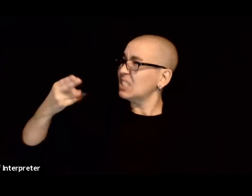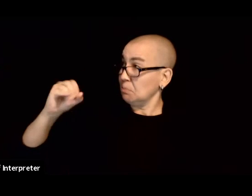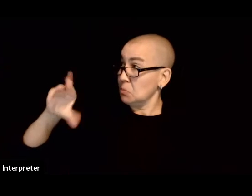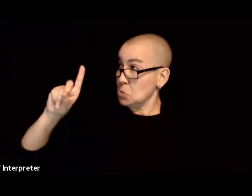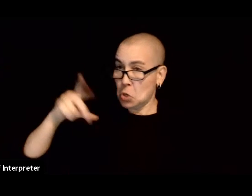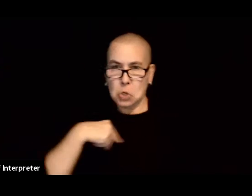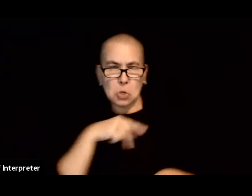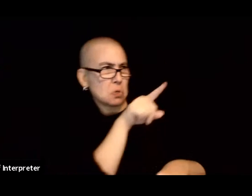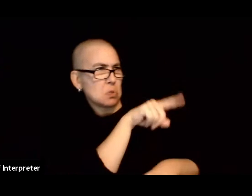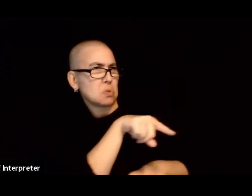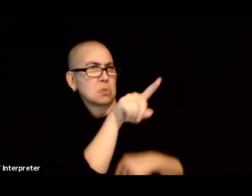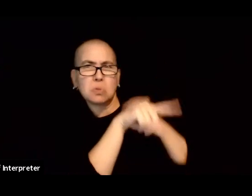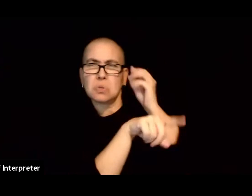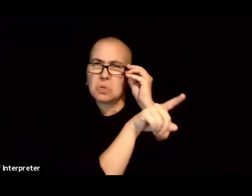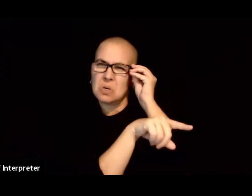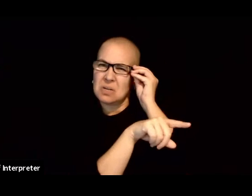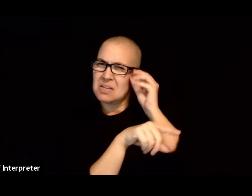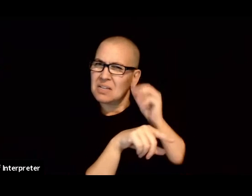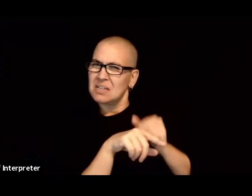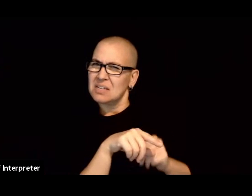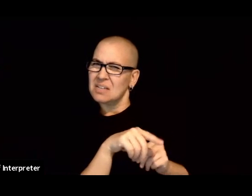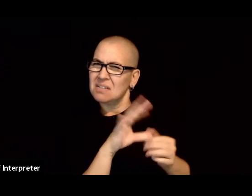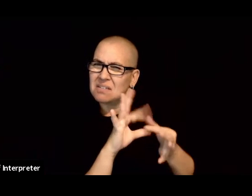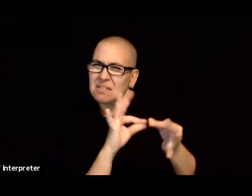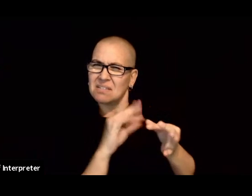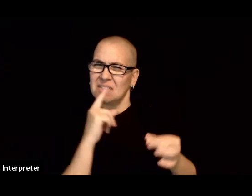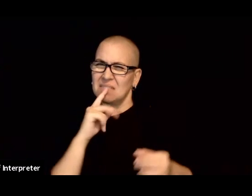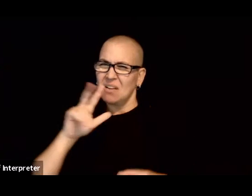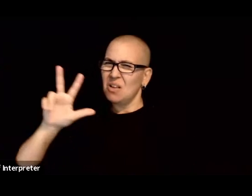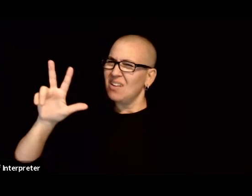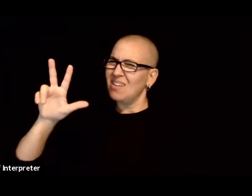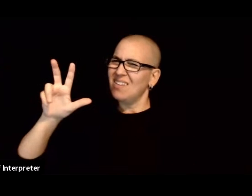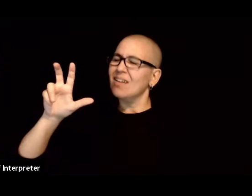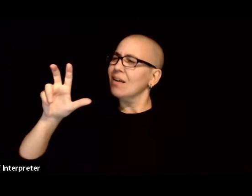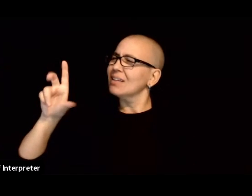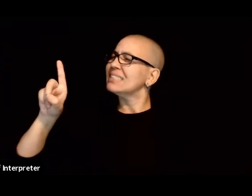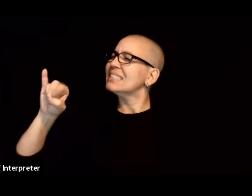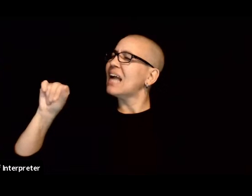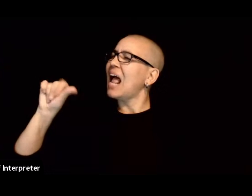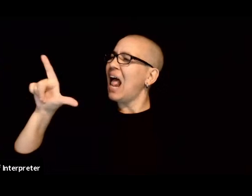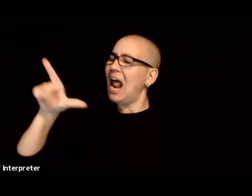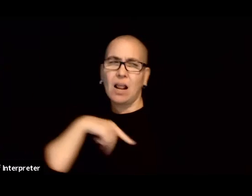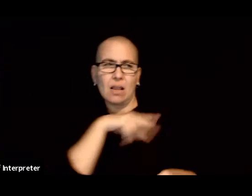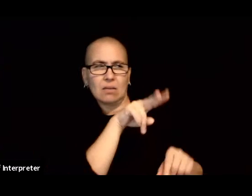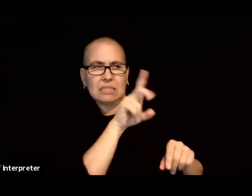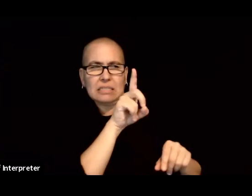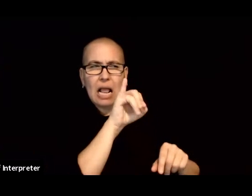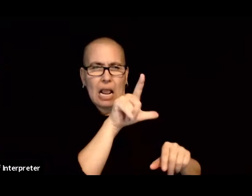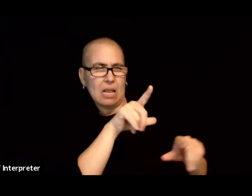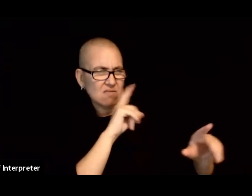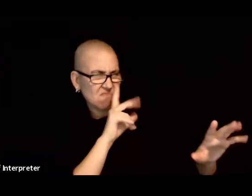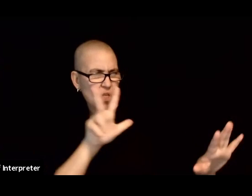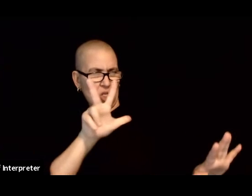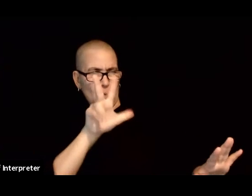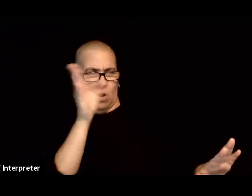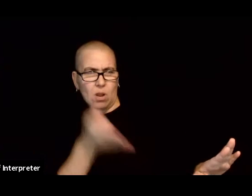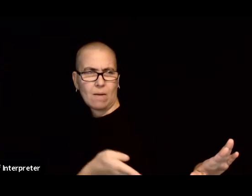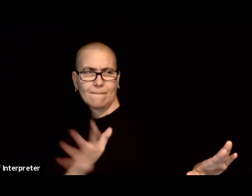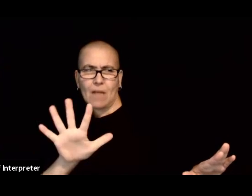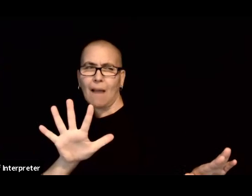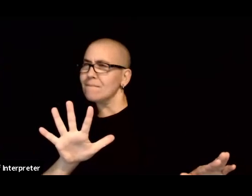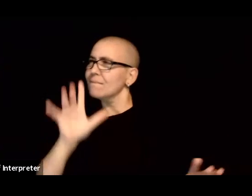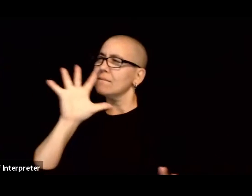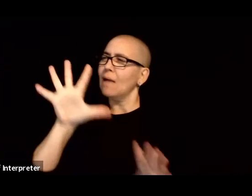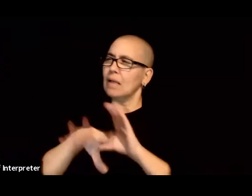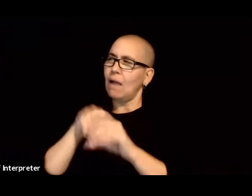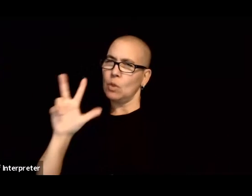this caution zone and heading directly upward. I feel like you guys get this question a fair amount. I know on Twitter today, I'm having some